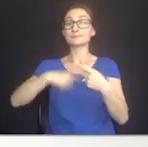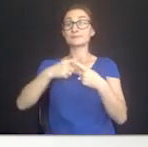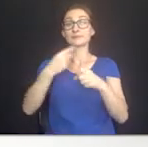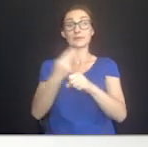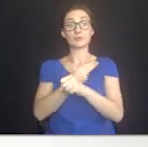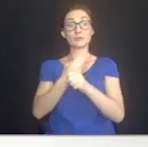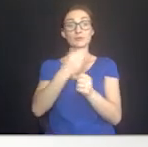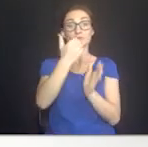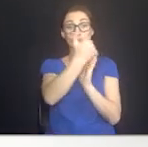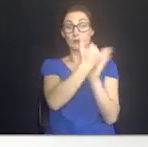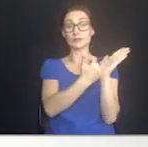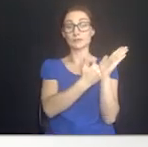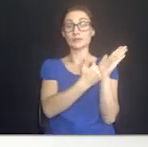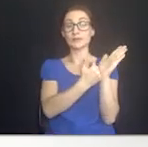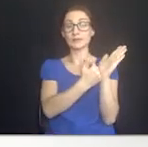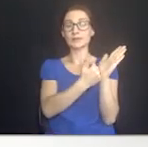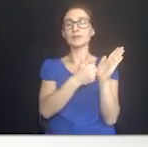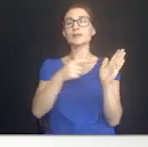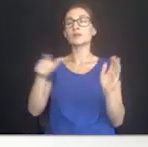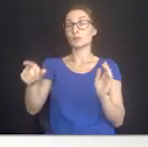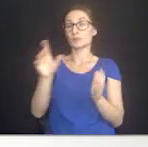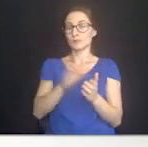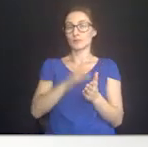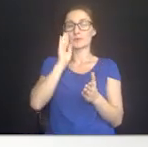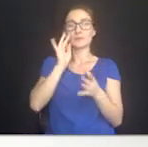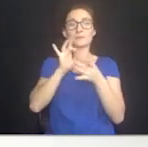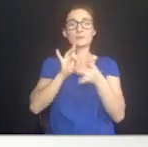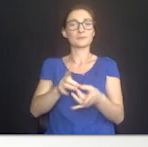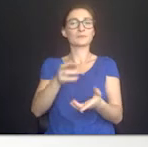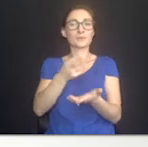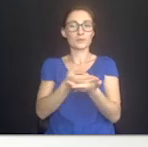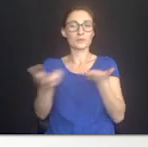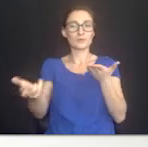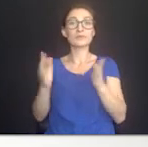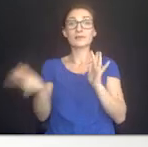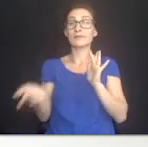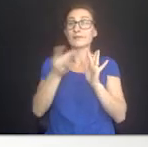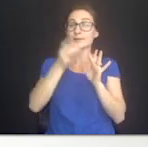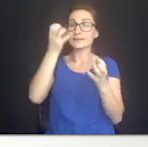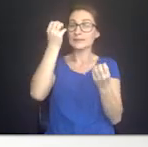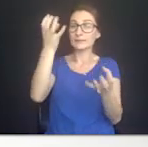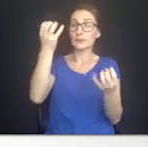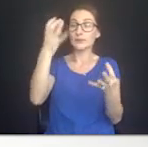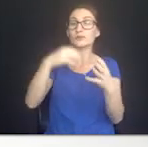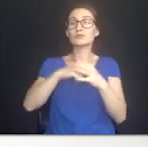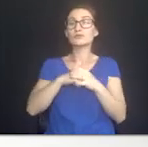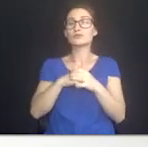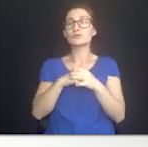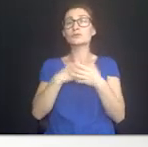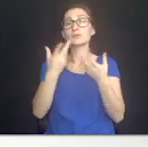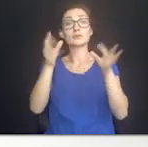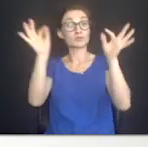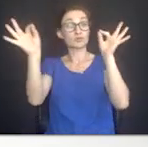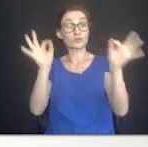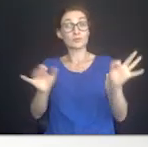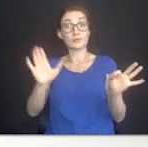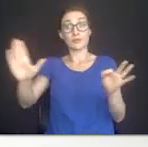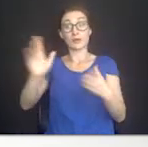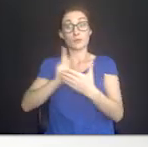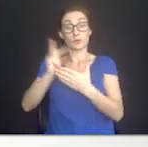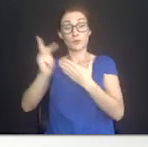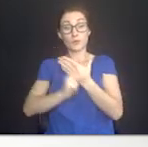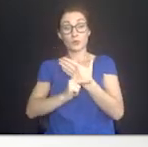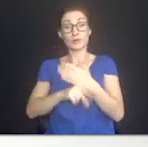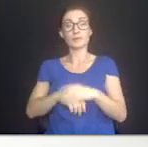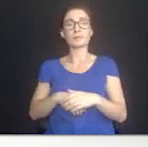When you use the resource directory, you learn about the resource, their contact information. You get a description